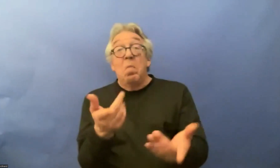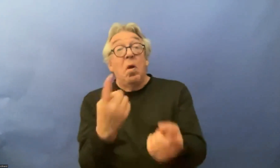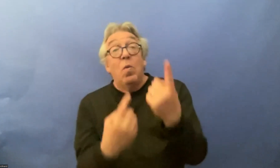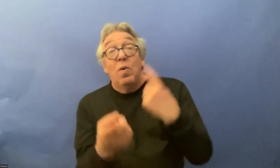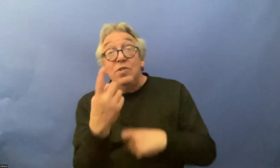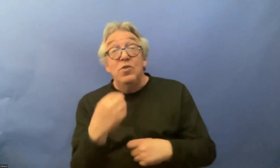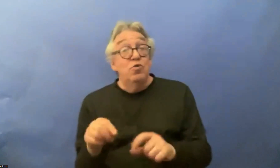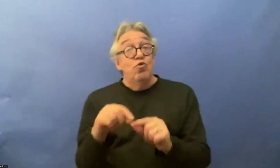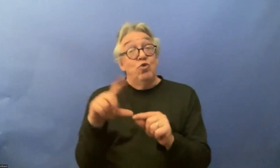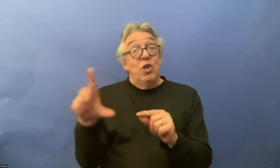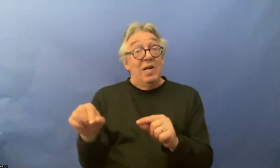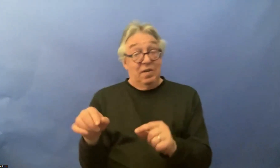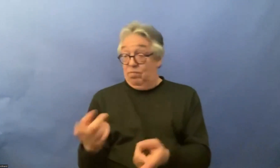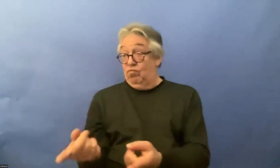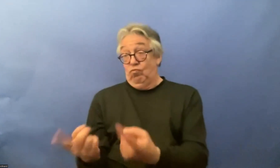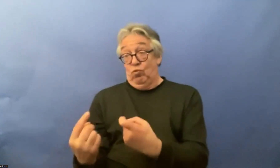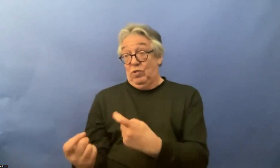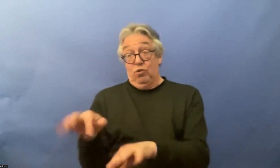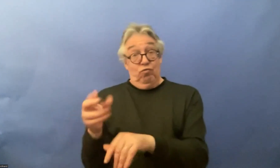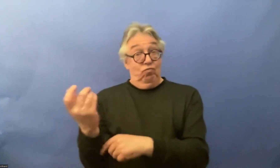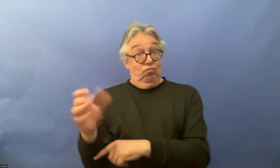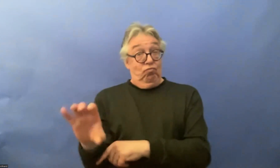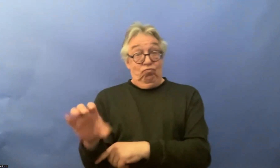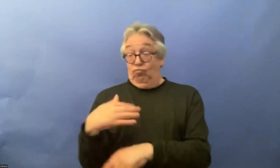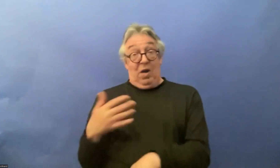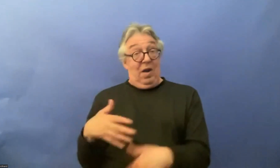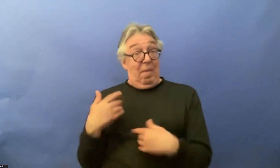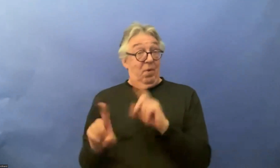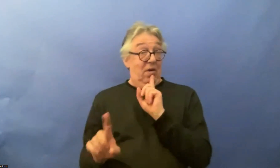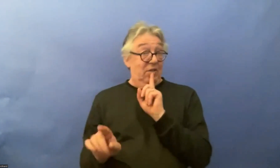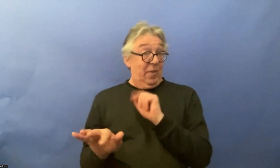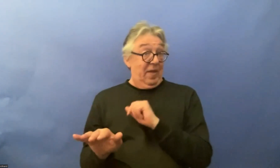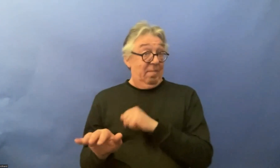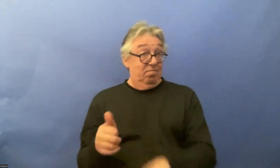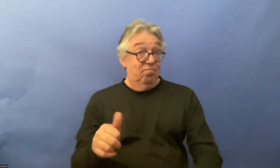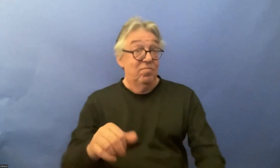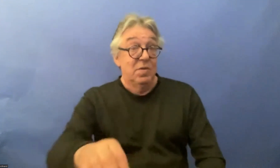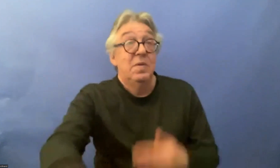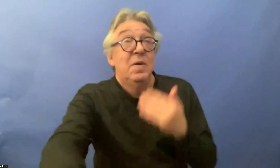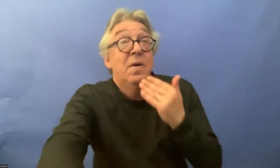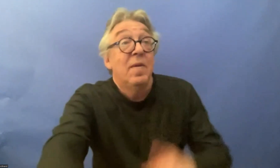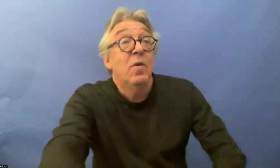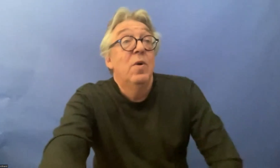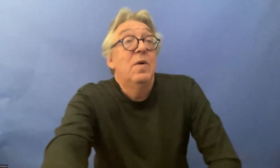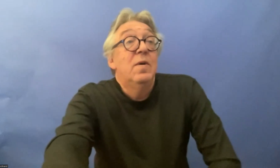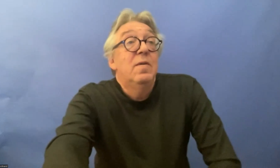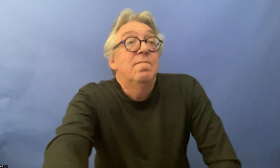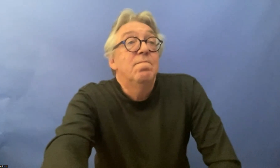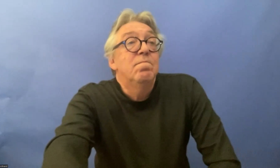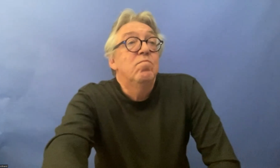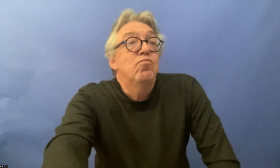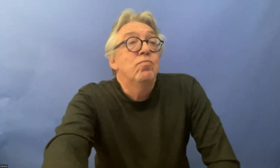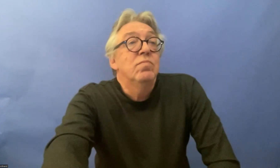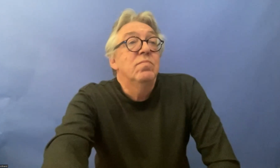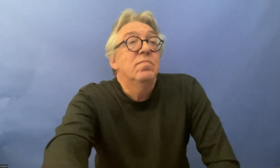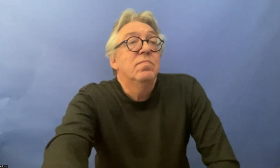chat if you have any. Thank you very much. Thank you so much, Juan, and keep the good